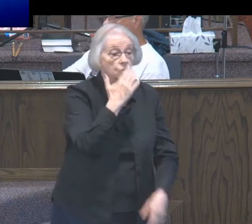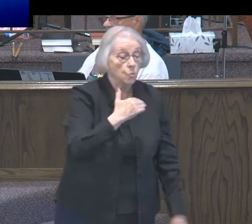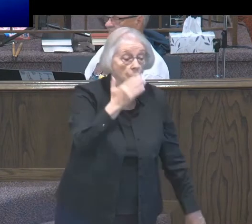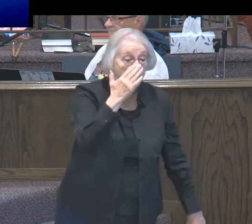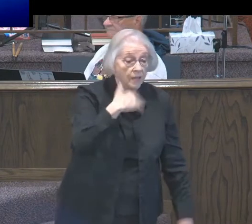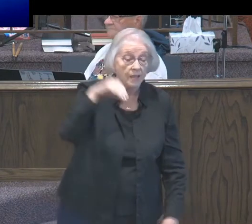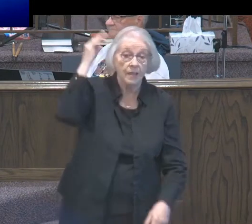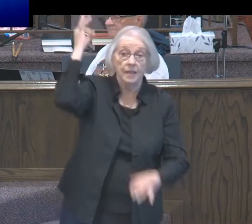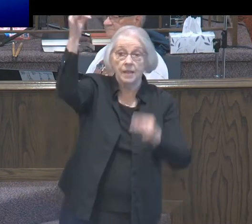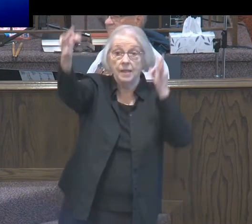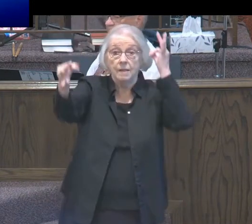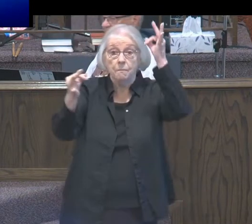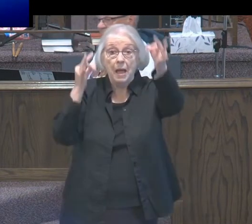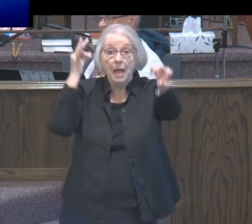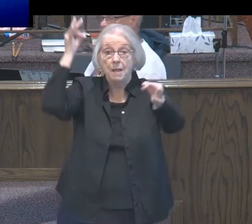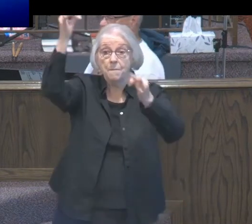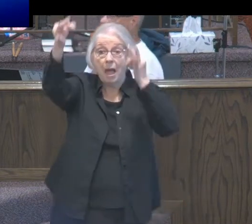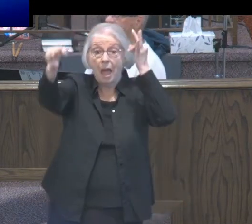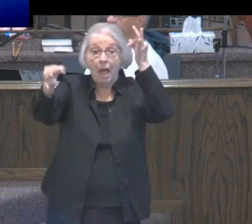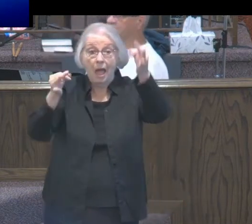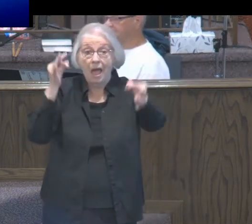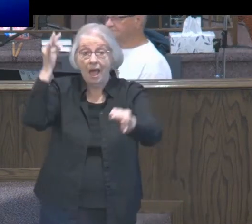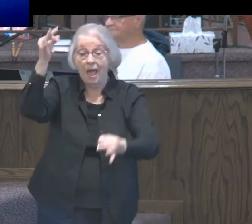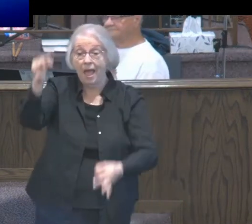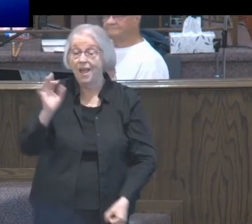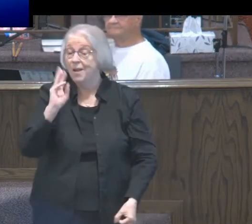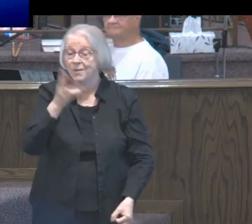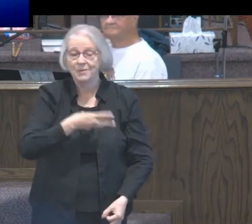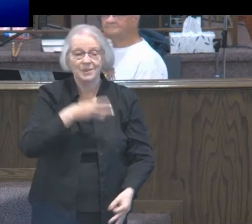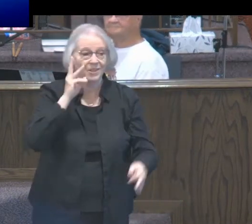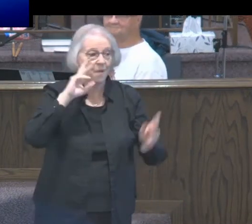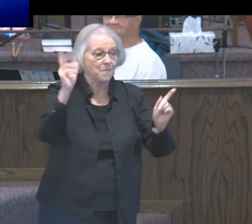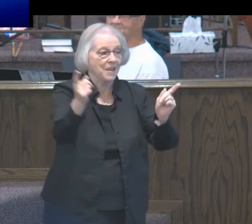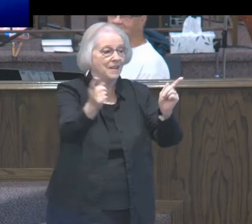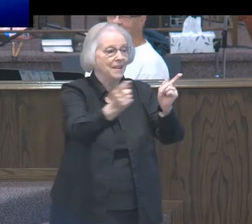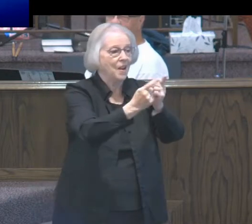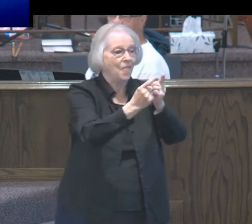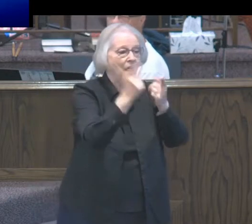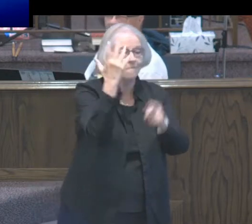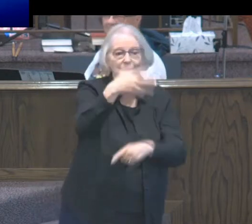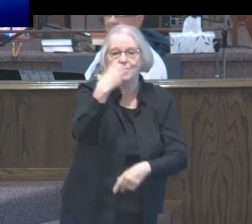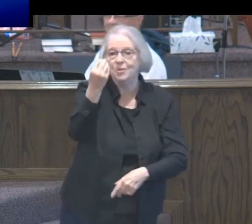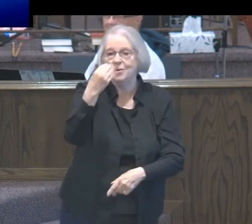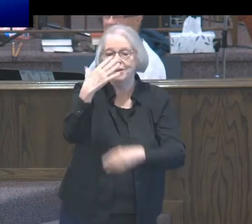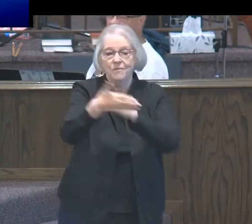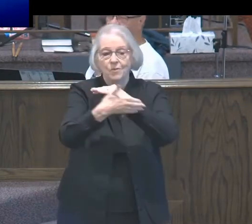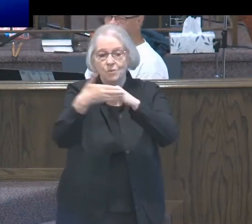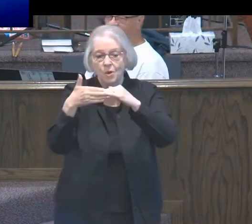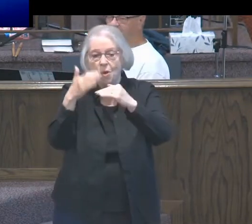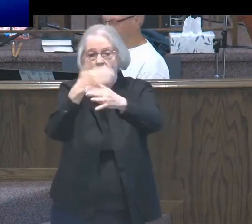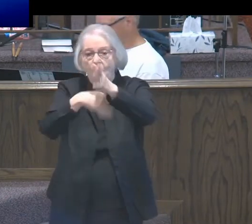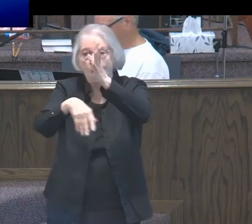the sweet by and by, we shall meet on that